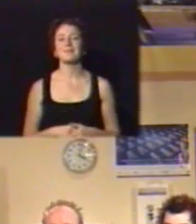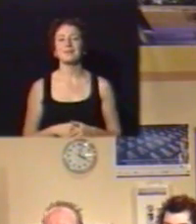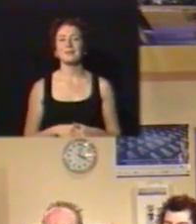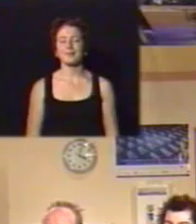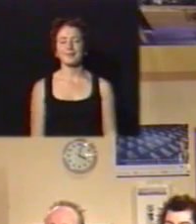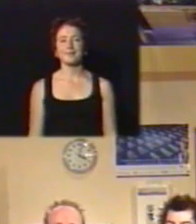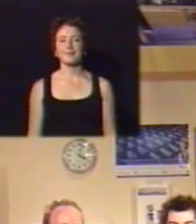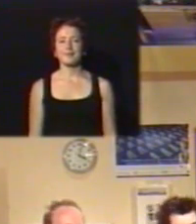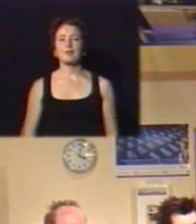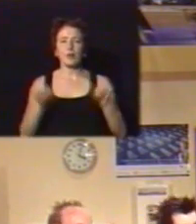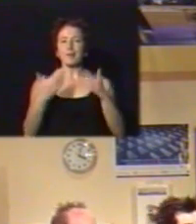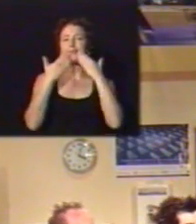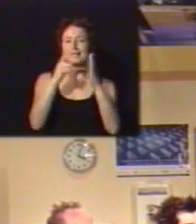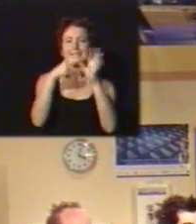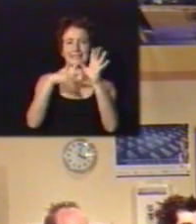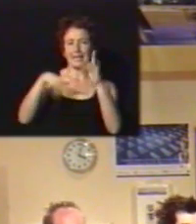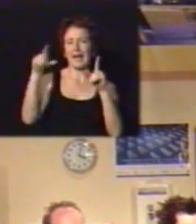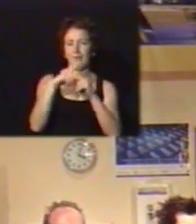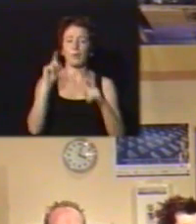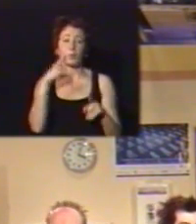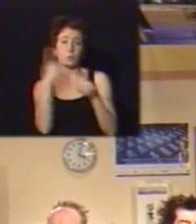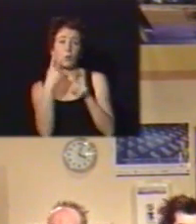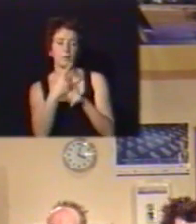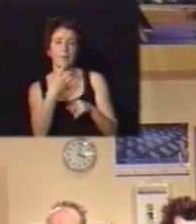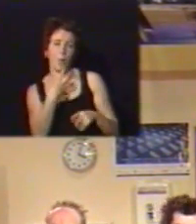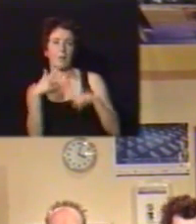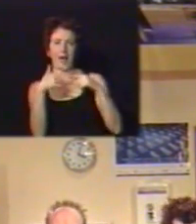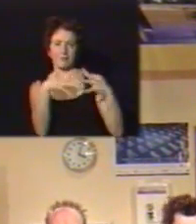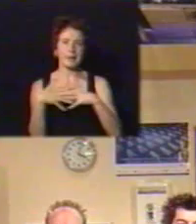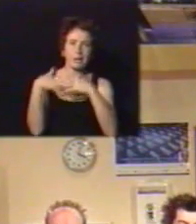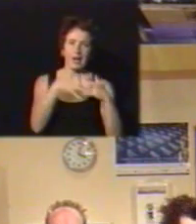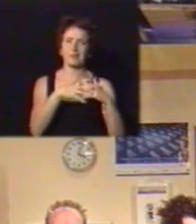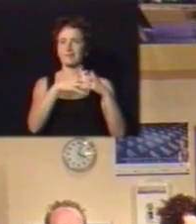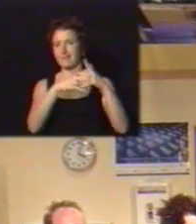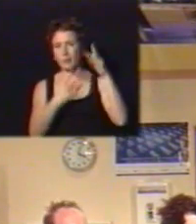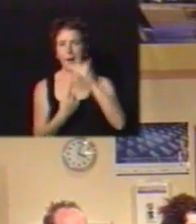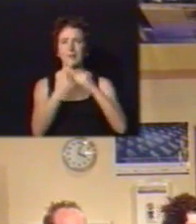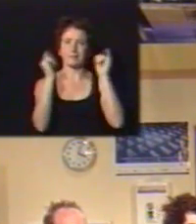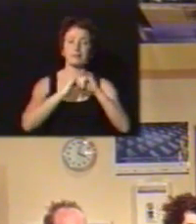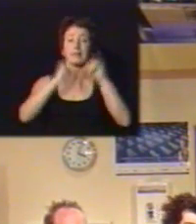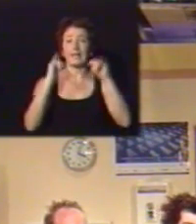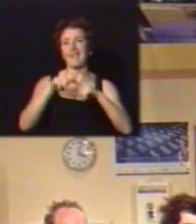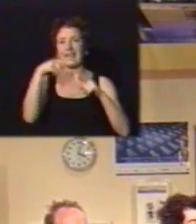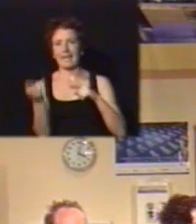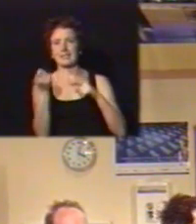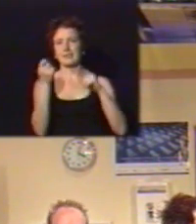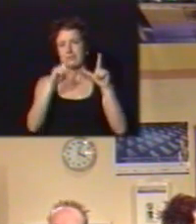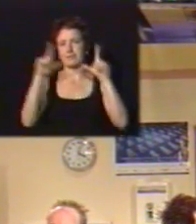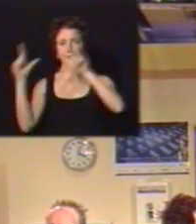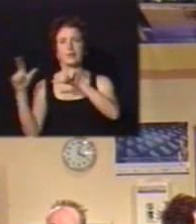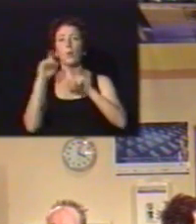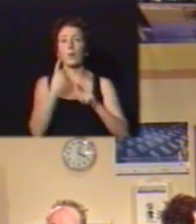Dave. Yes, we're going to talk a little bit more about the American tragedy when we come back in the next segment. Just to let you know that next